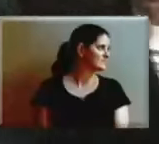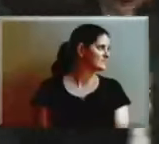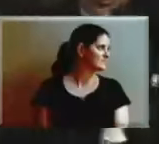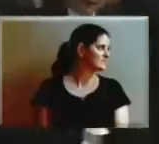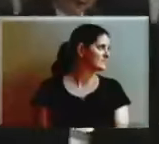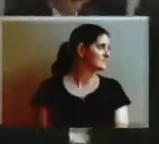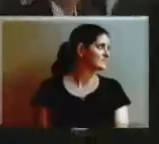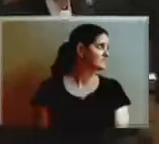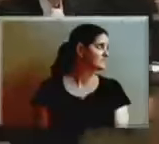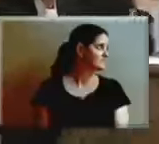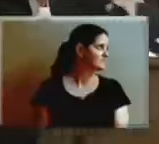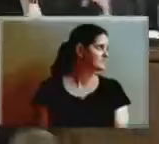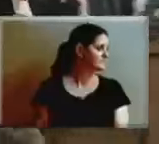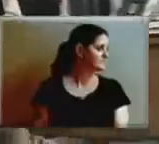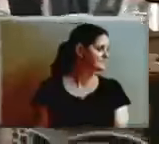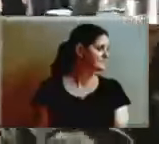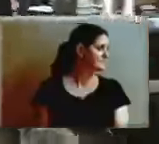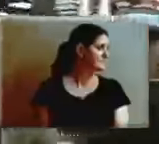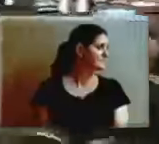Thank you.